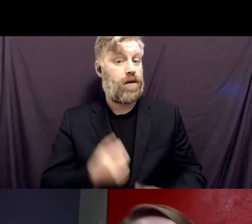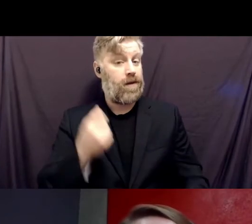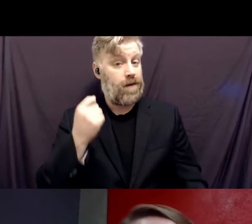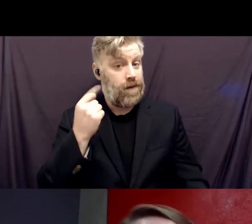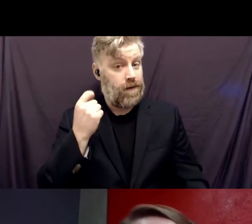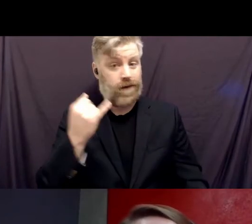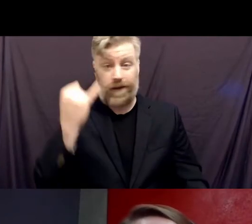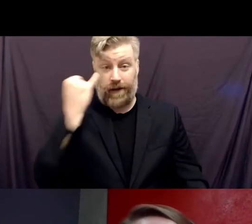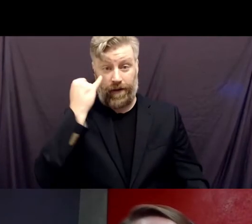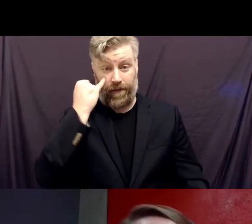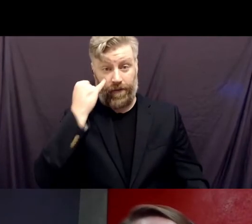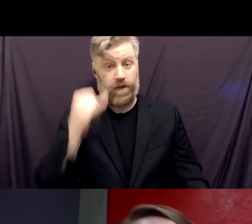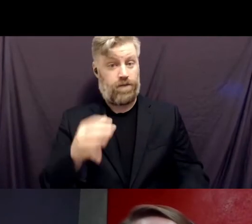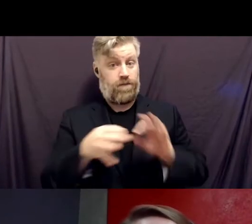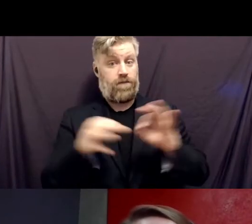accessible